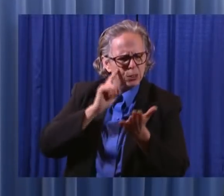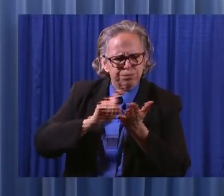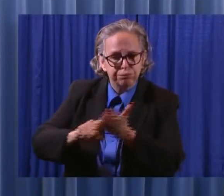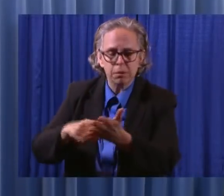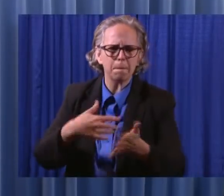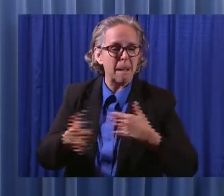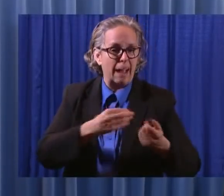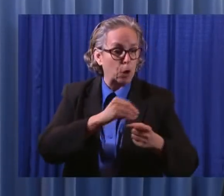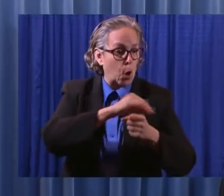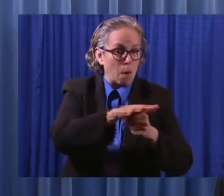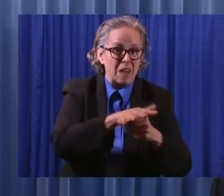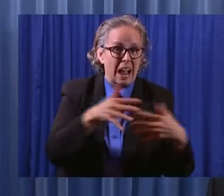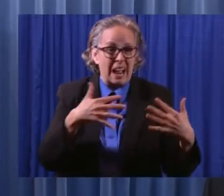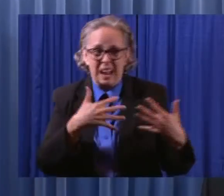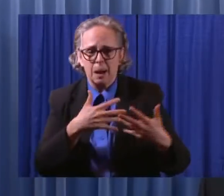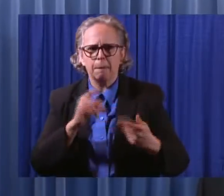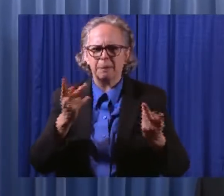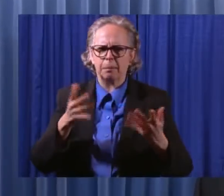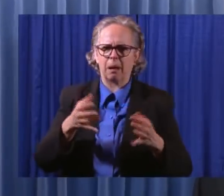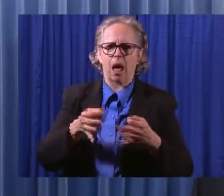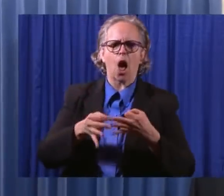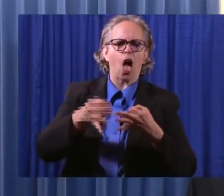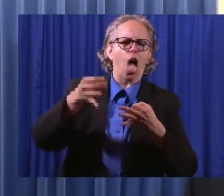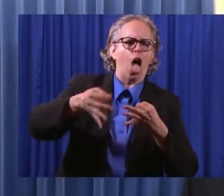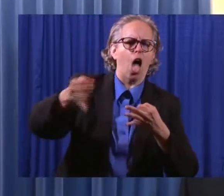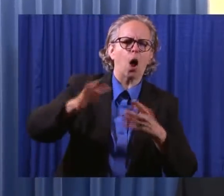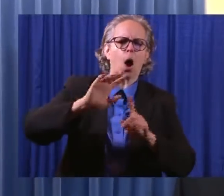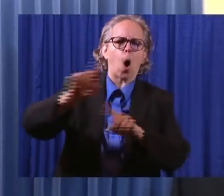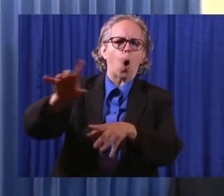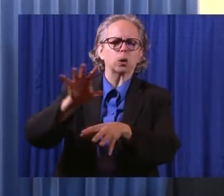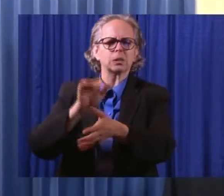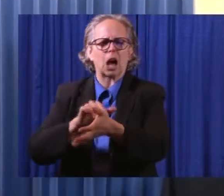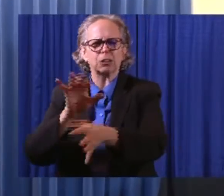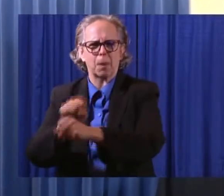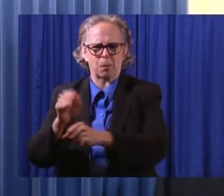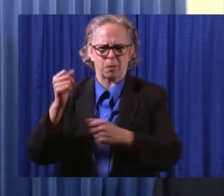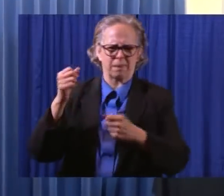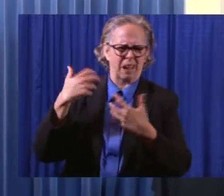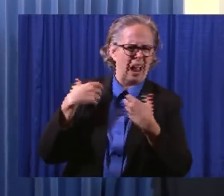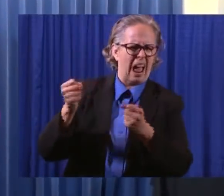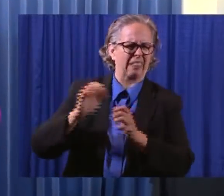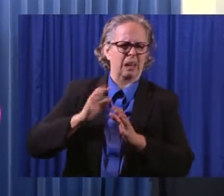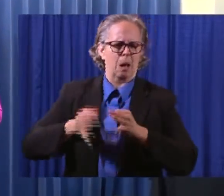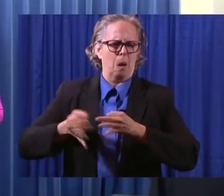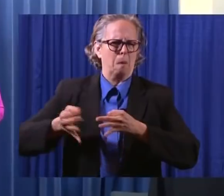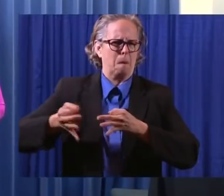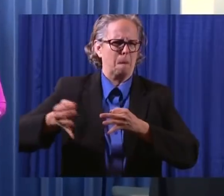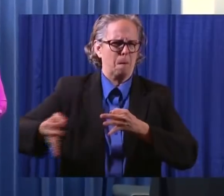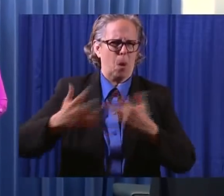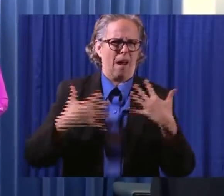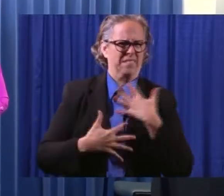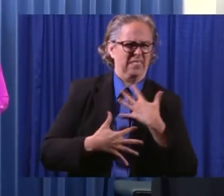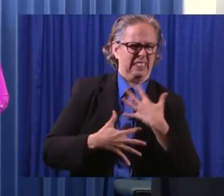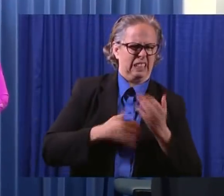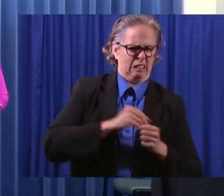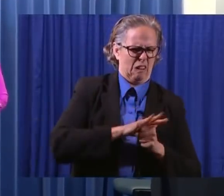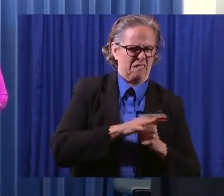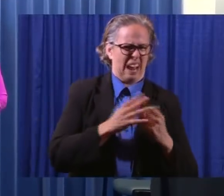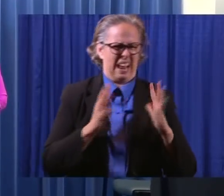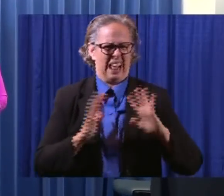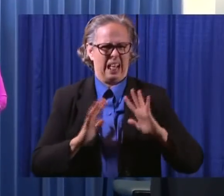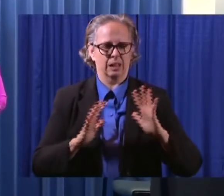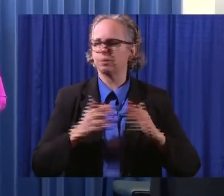people neglecting their health, not catching up with what they should be doing during this period of